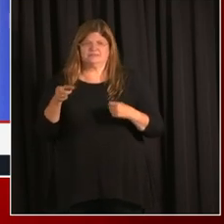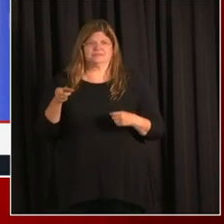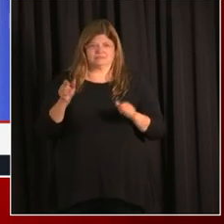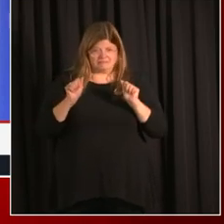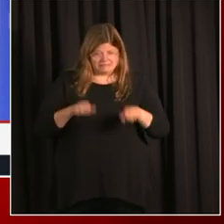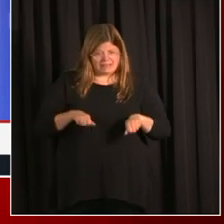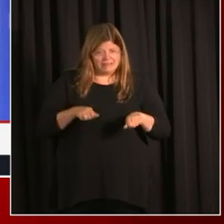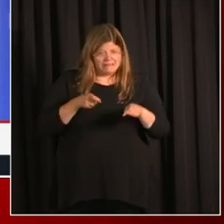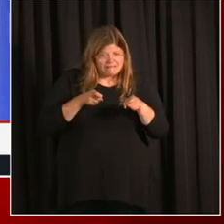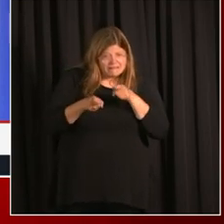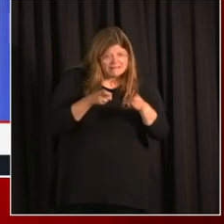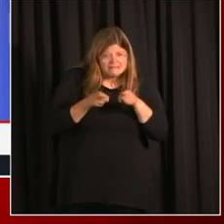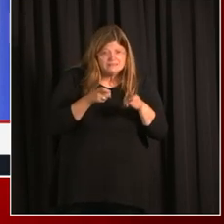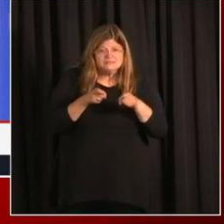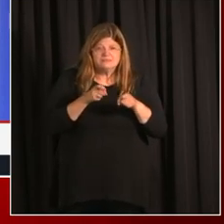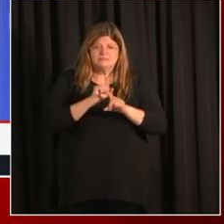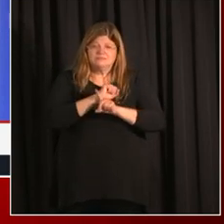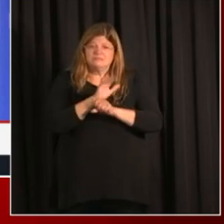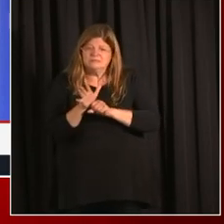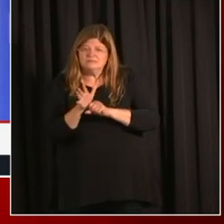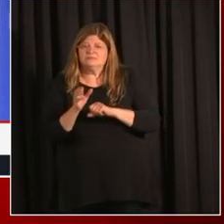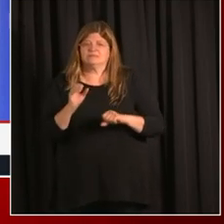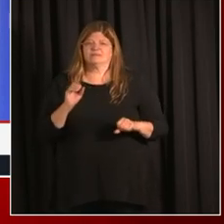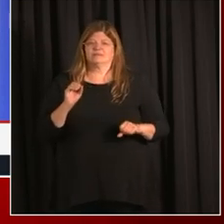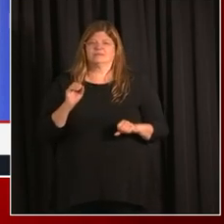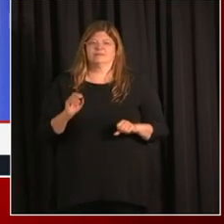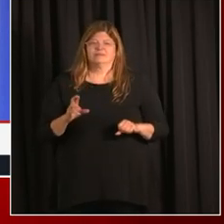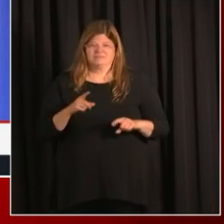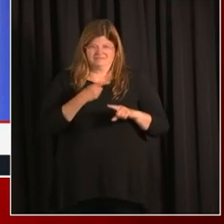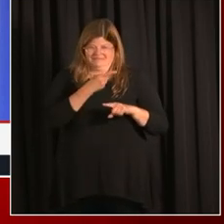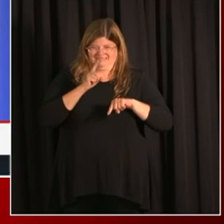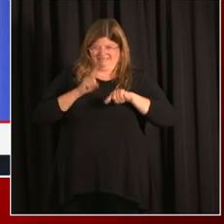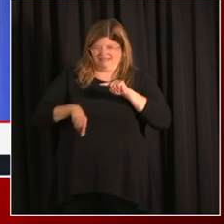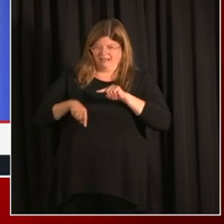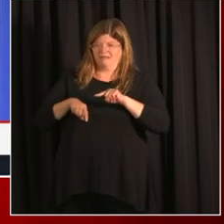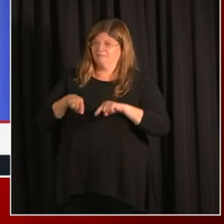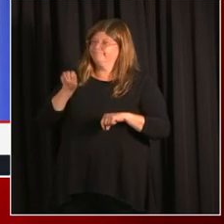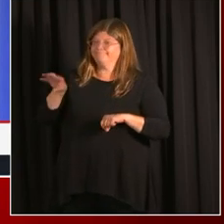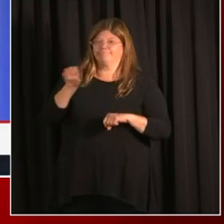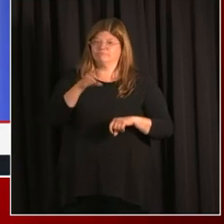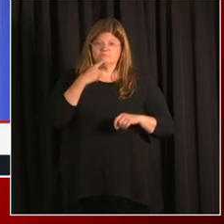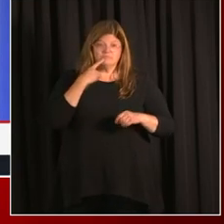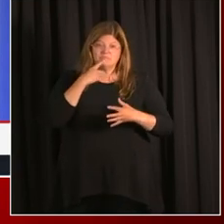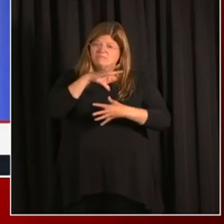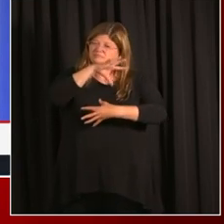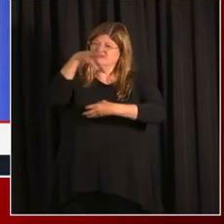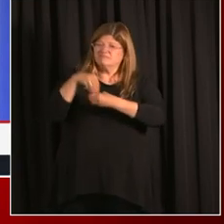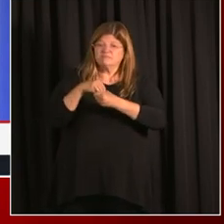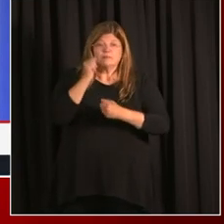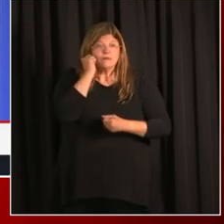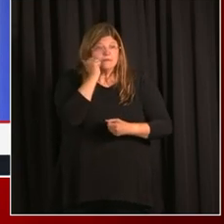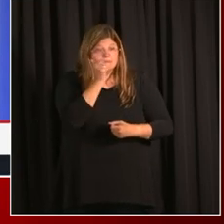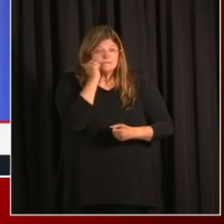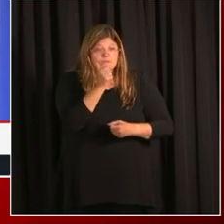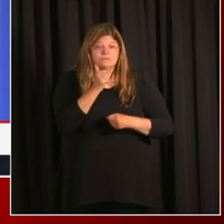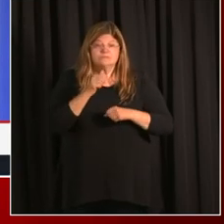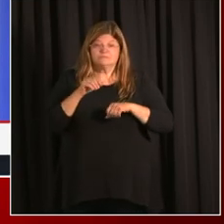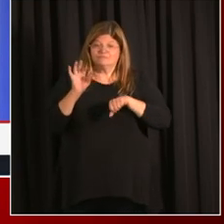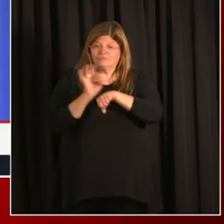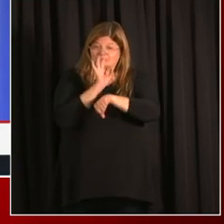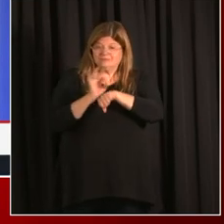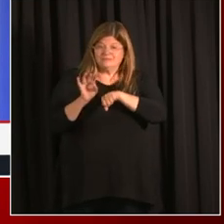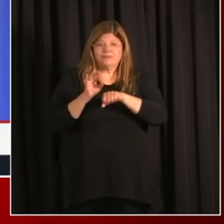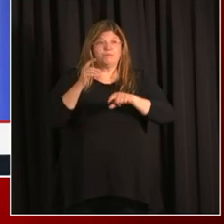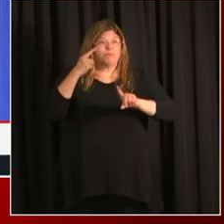There are definitely things that we want everybody to do, not only when they travel, but simply as a function of us being